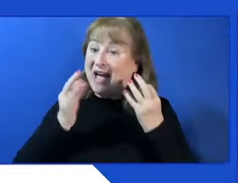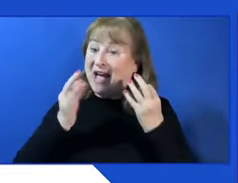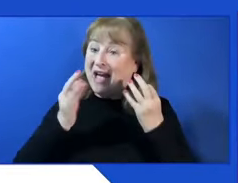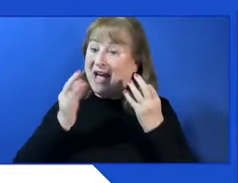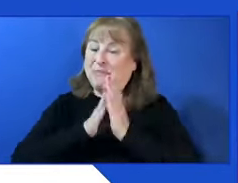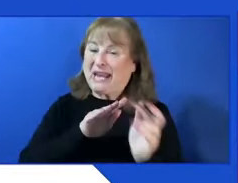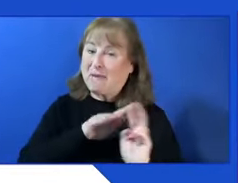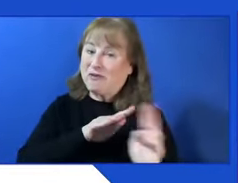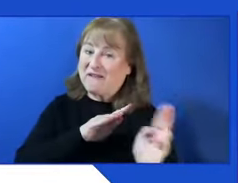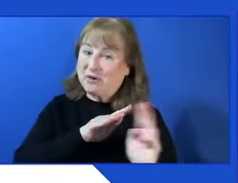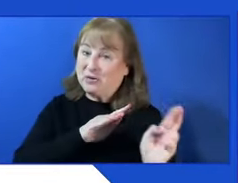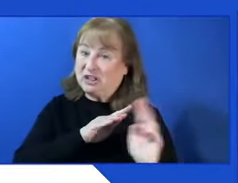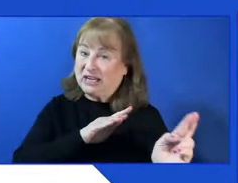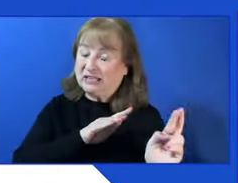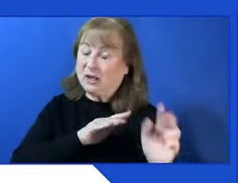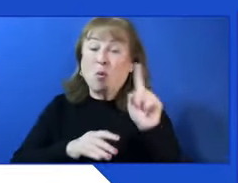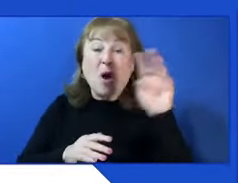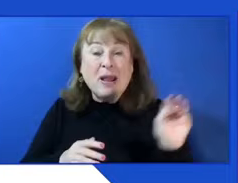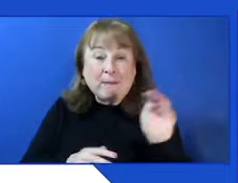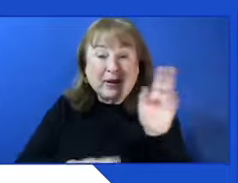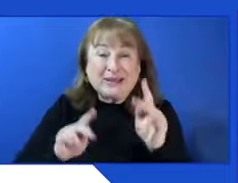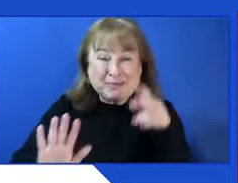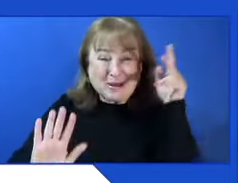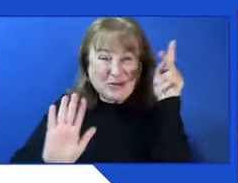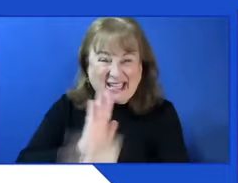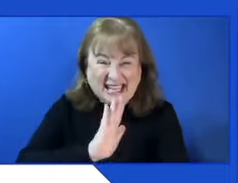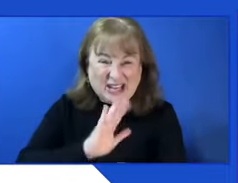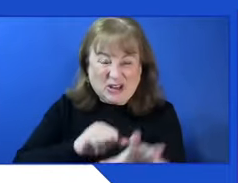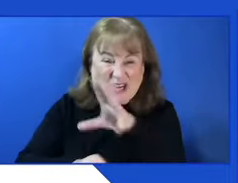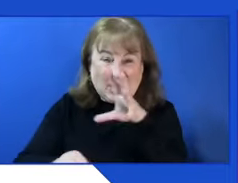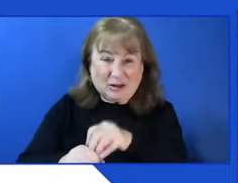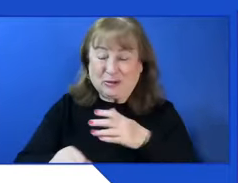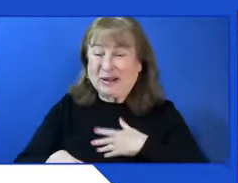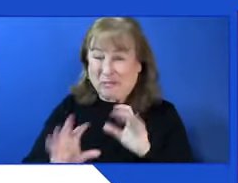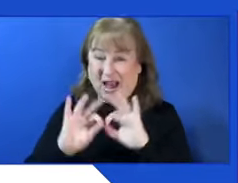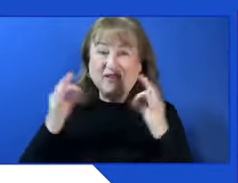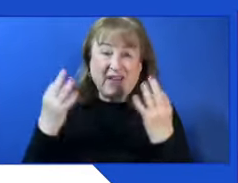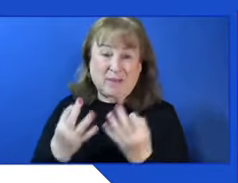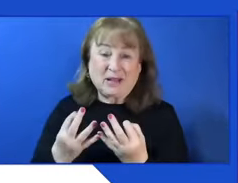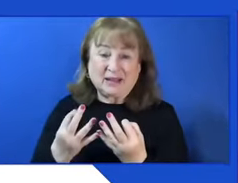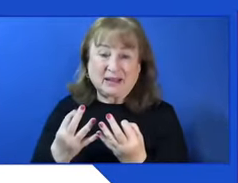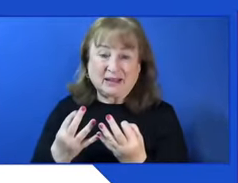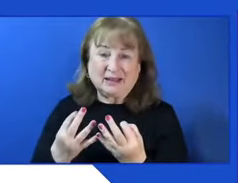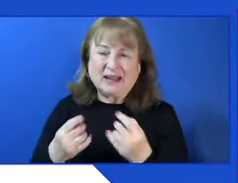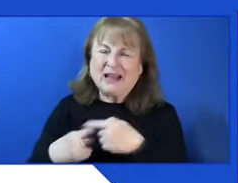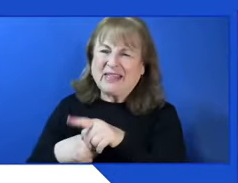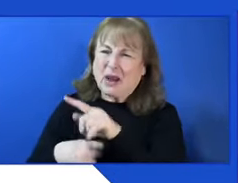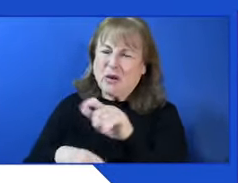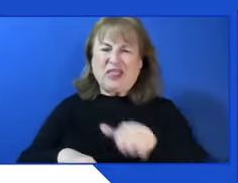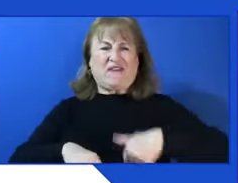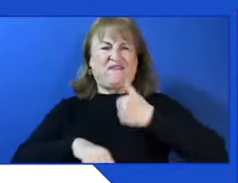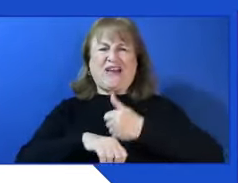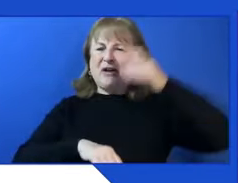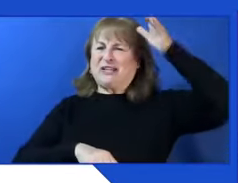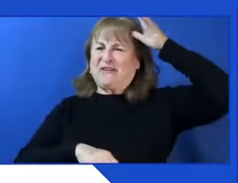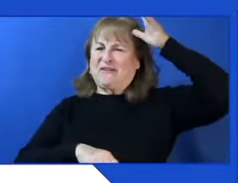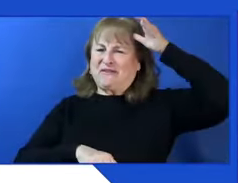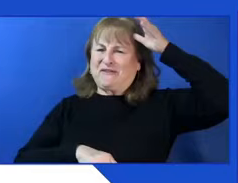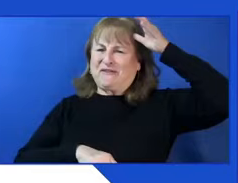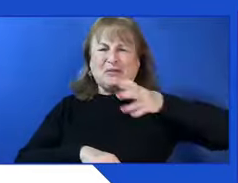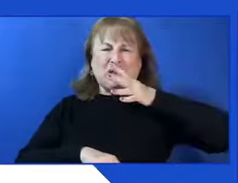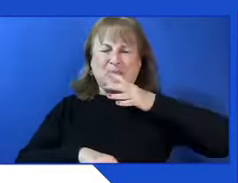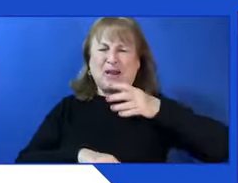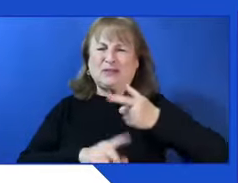refugees. 1 million people were killed, including my family. They were the founding fathers and mothers of